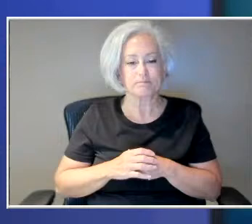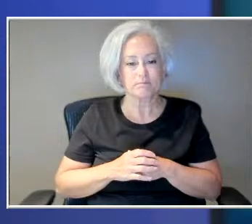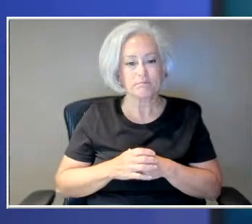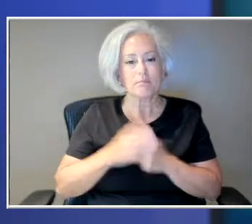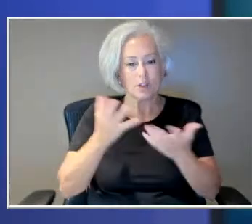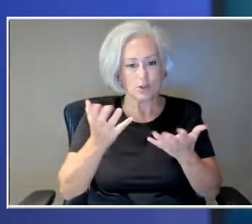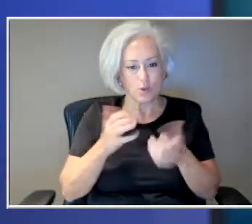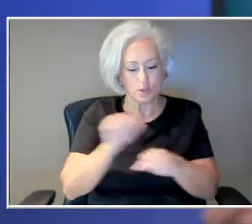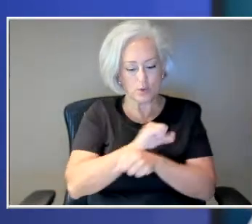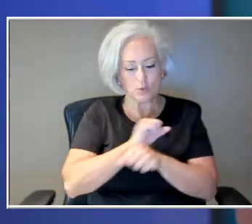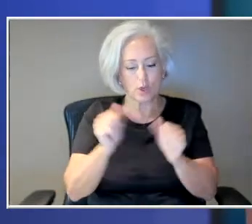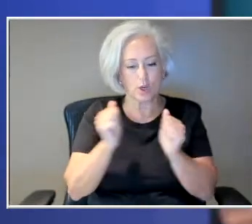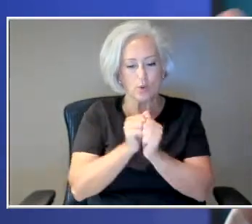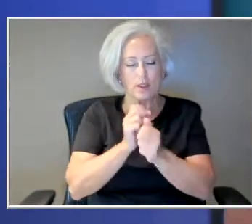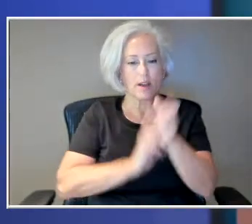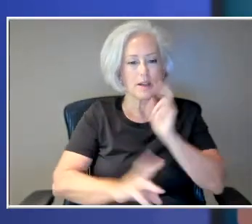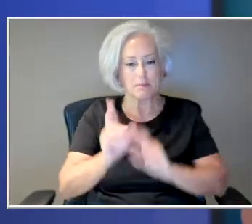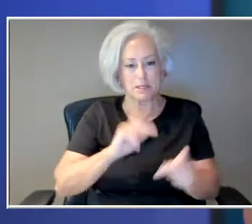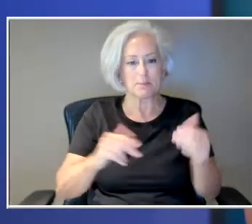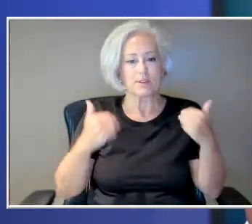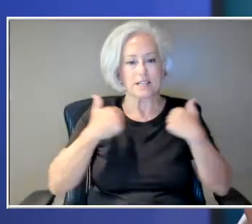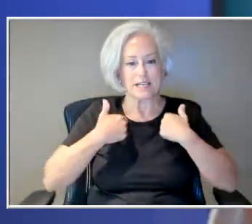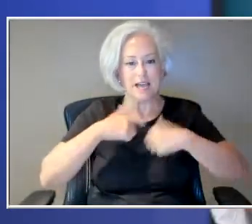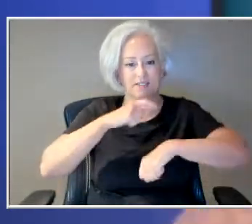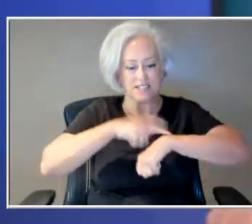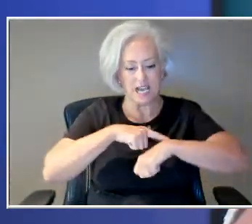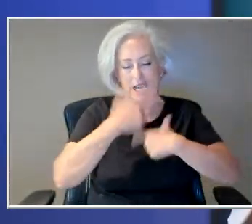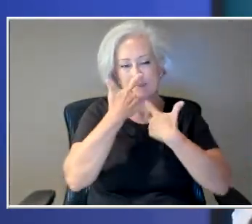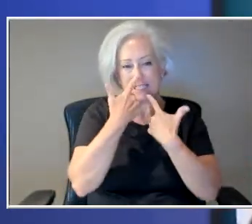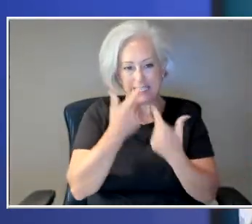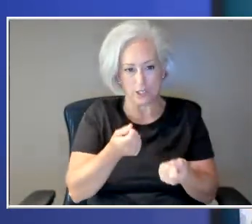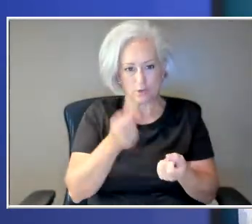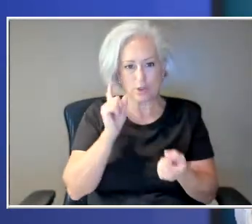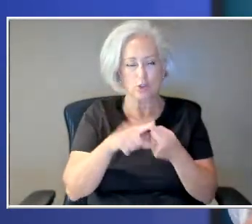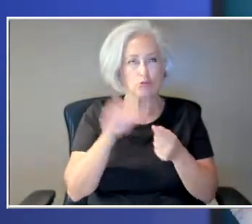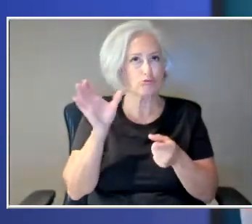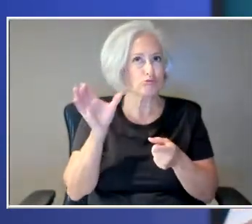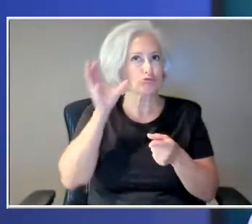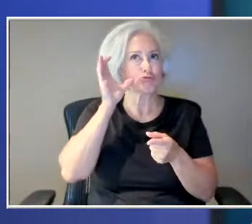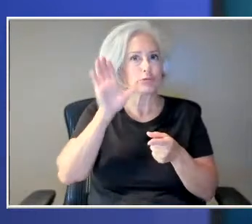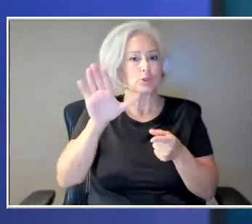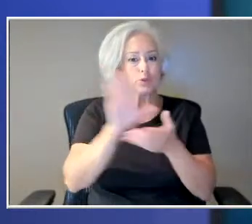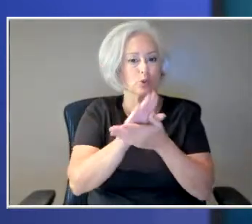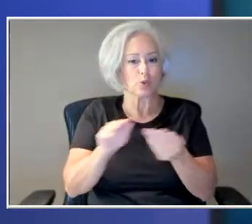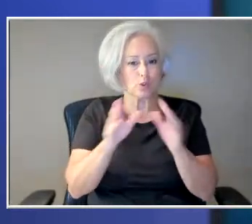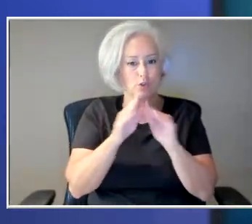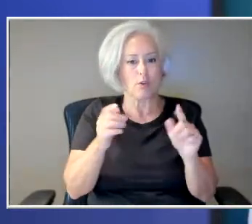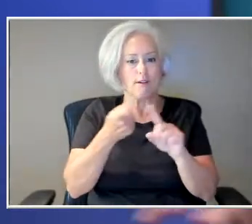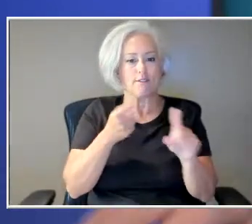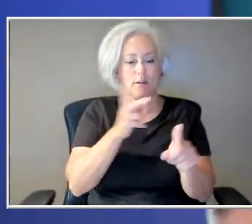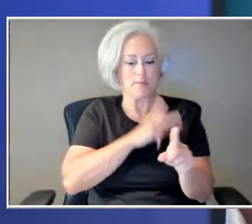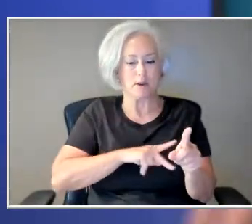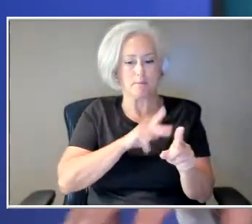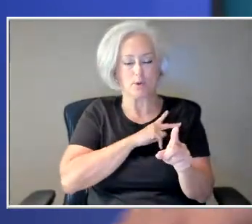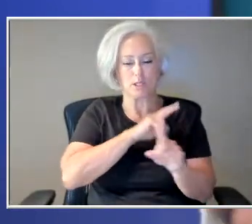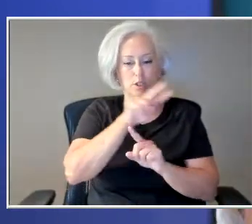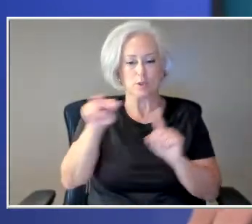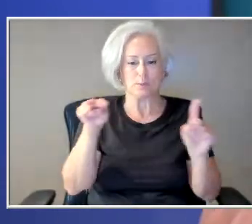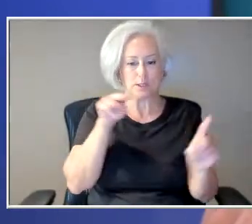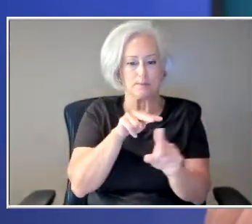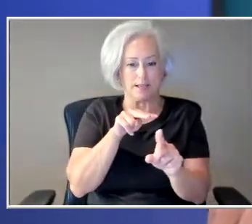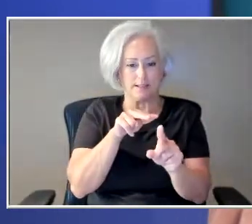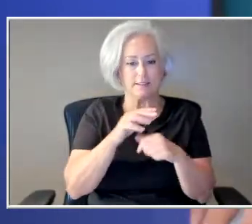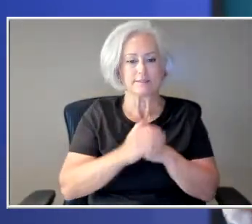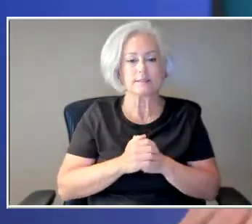that have the time and interest to listen to your story from a personal perspective. And if you have that type